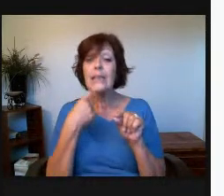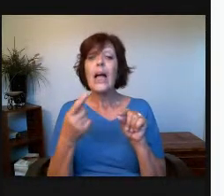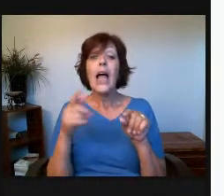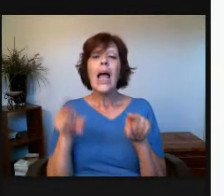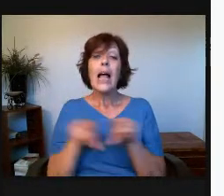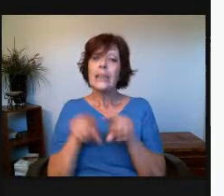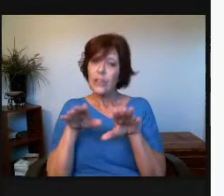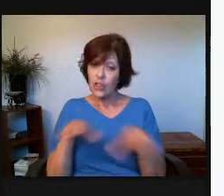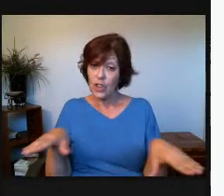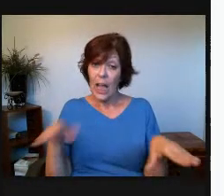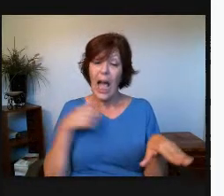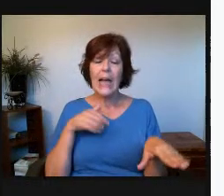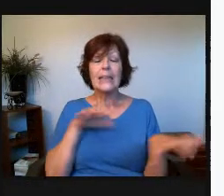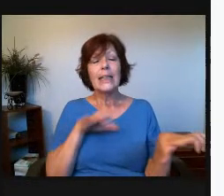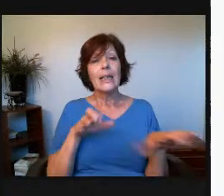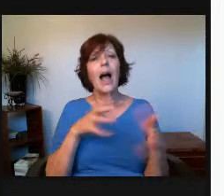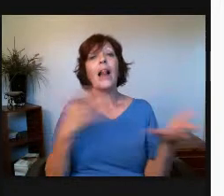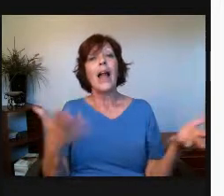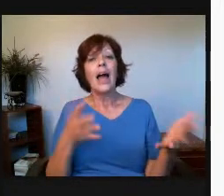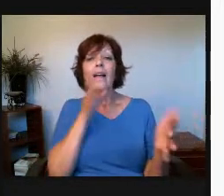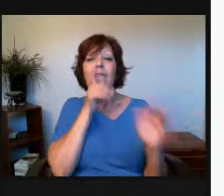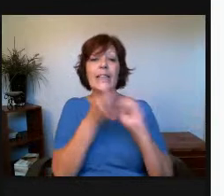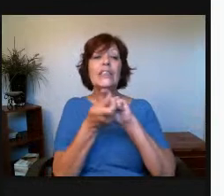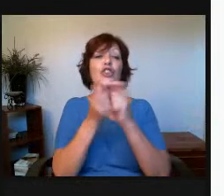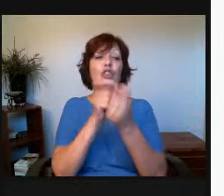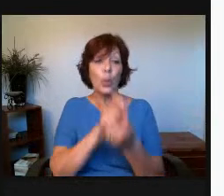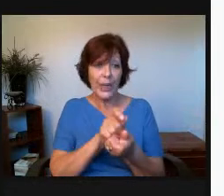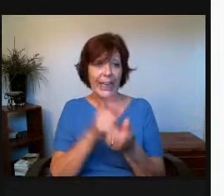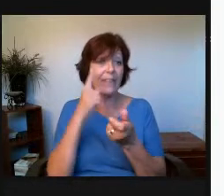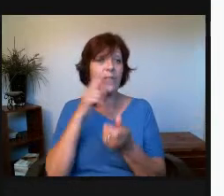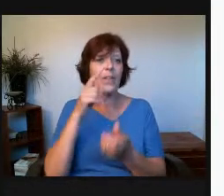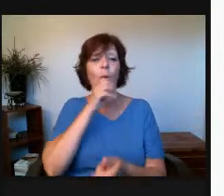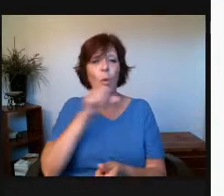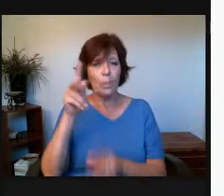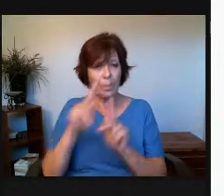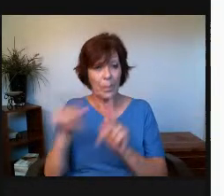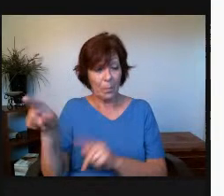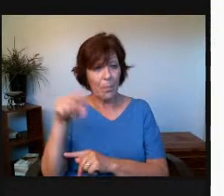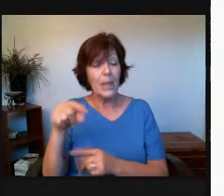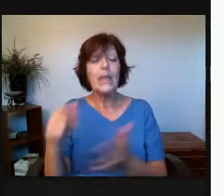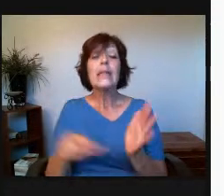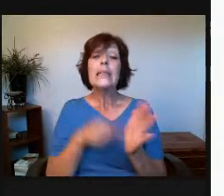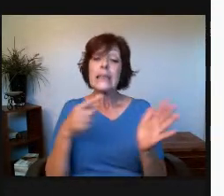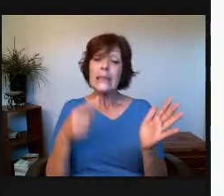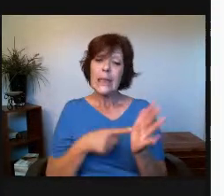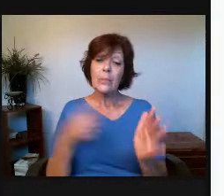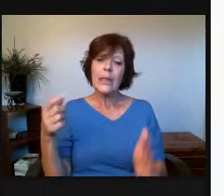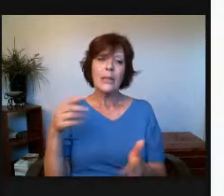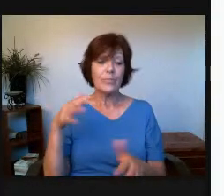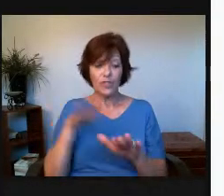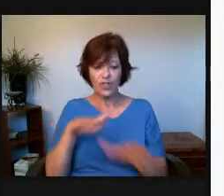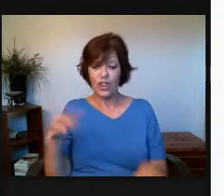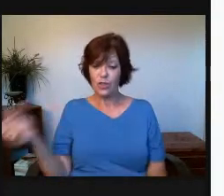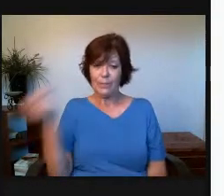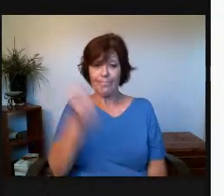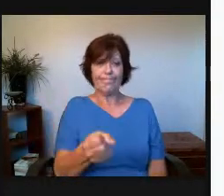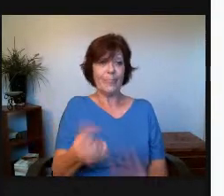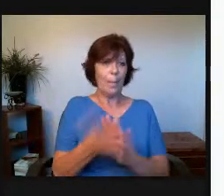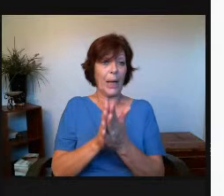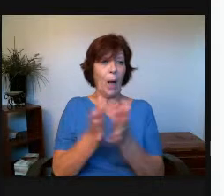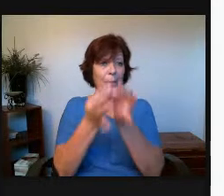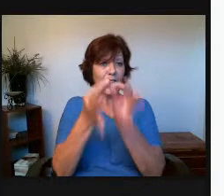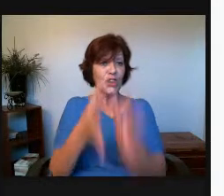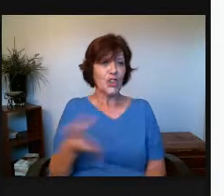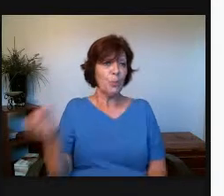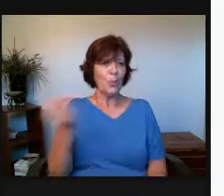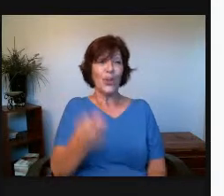a lot of interpreting for some of the elders in our neighborhood, sometimes we put children in a position of being an interpreter that they